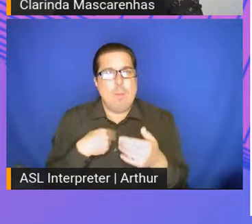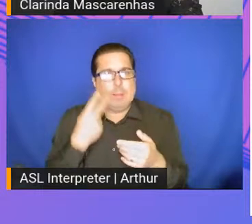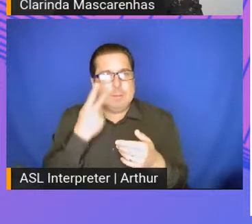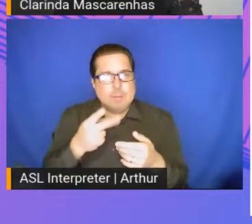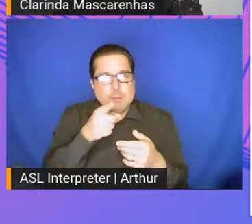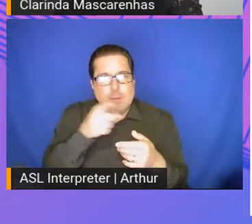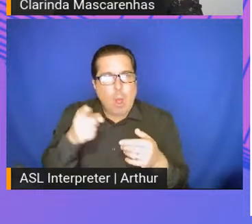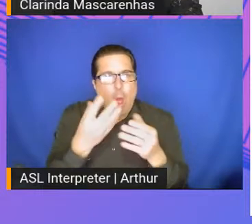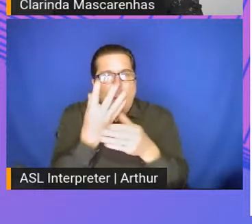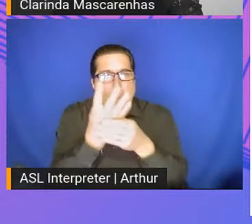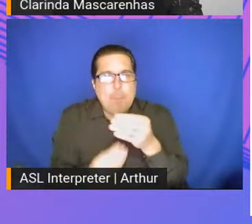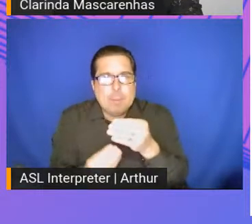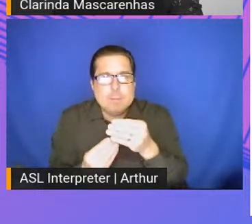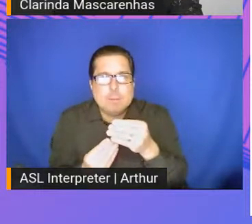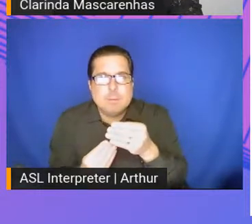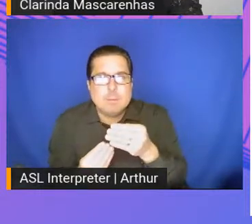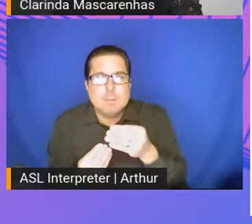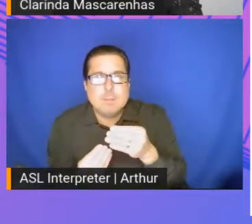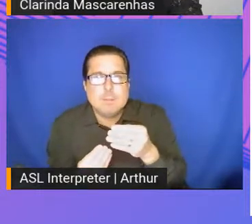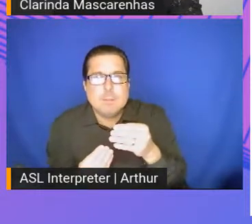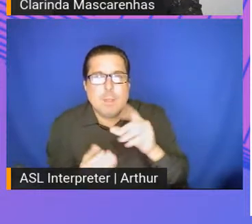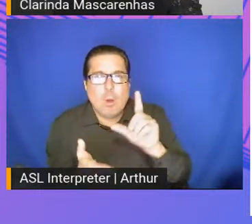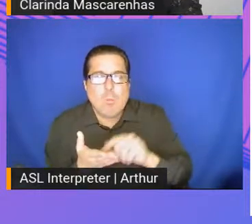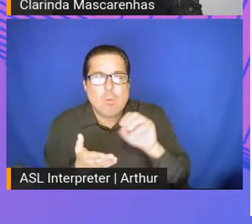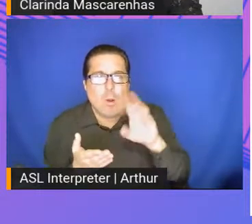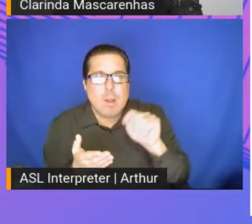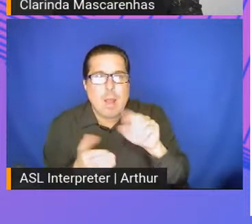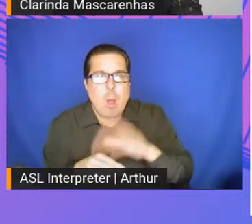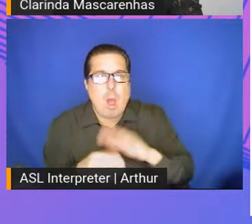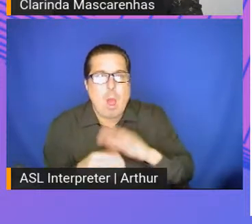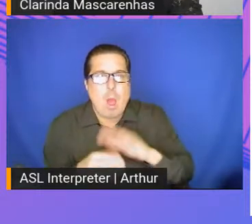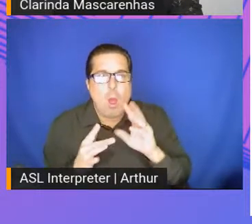missing error get printed out on the website.